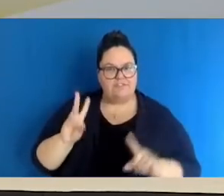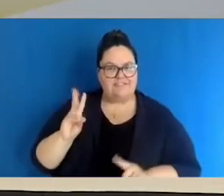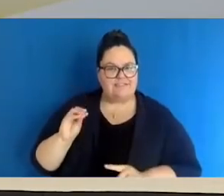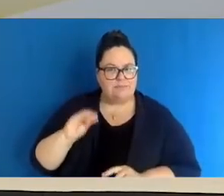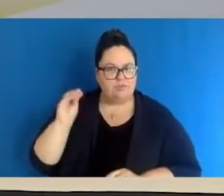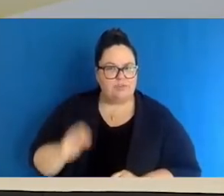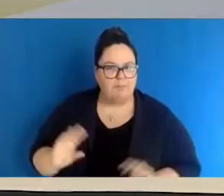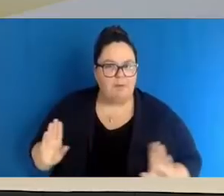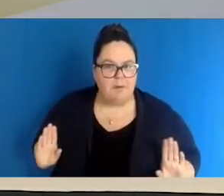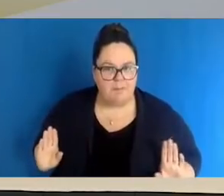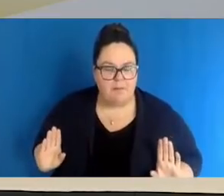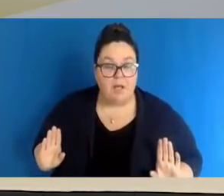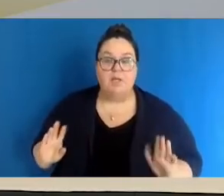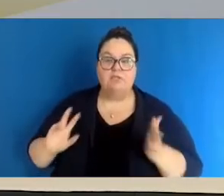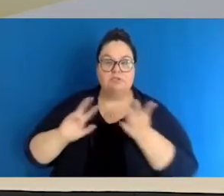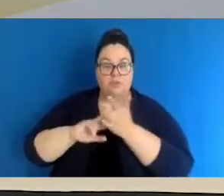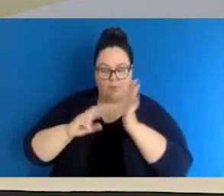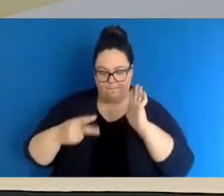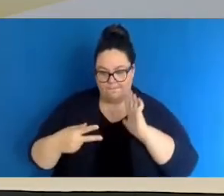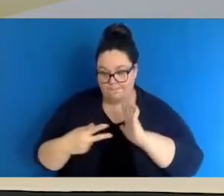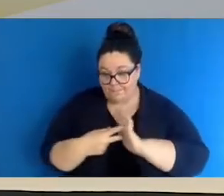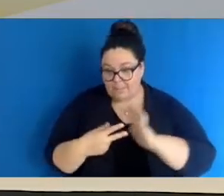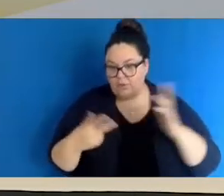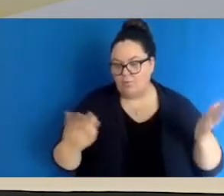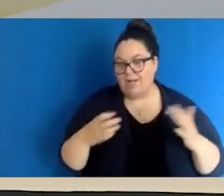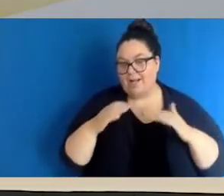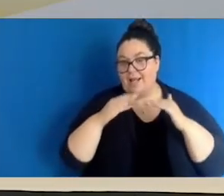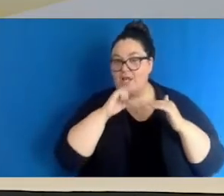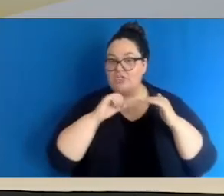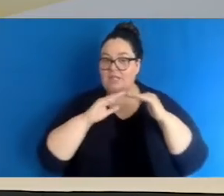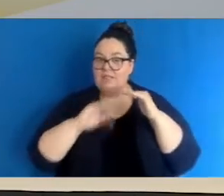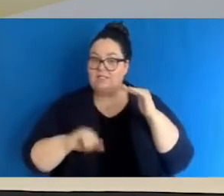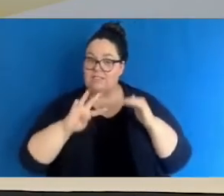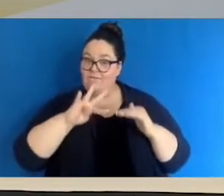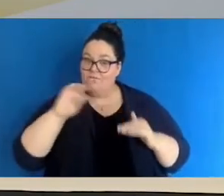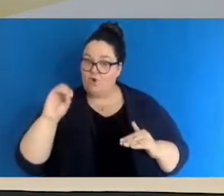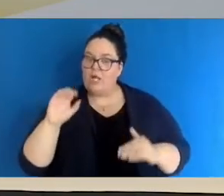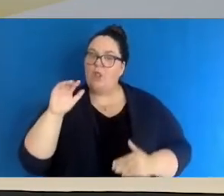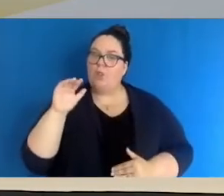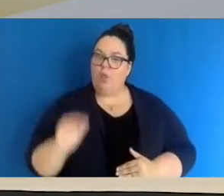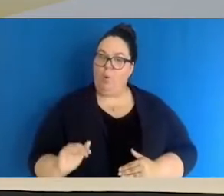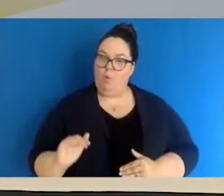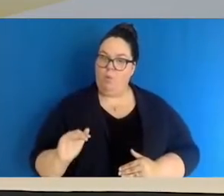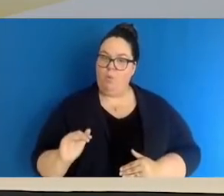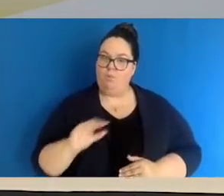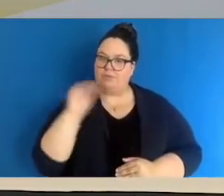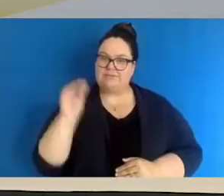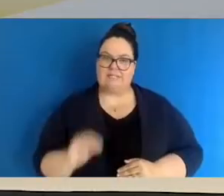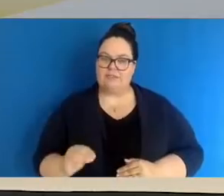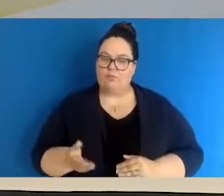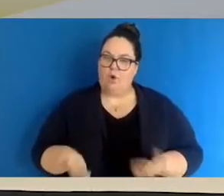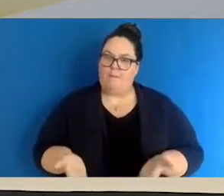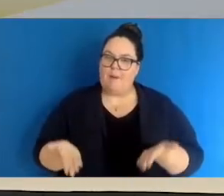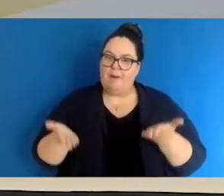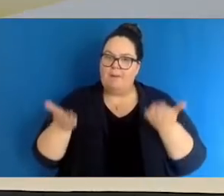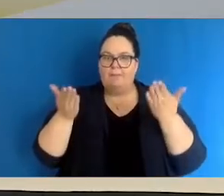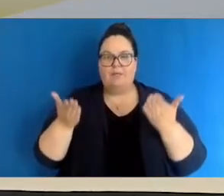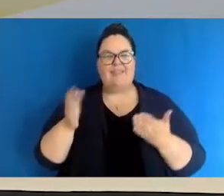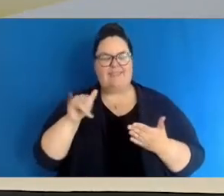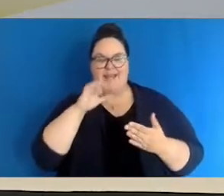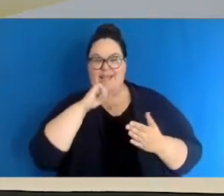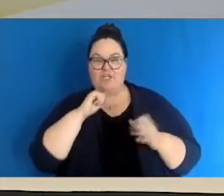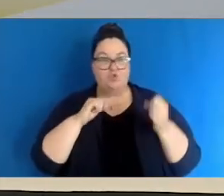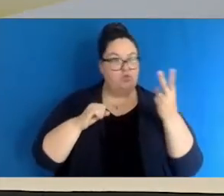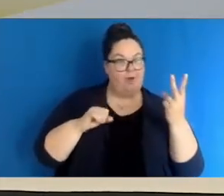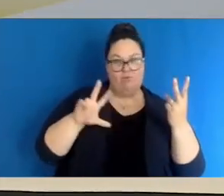So the rate of vaccine coverage in the under 40 group is still too low. We need individuals in this age group to